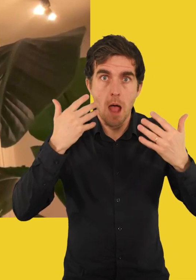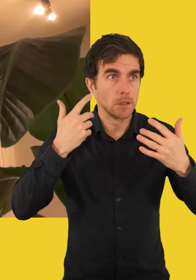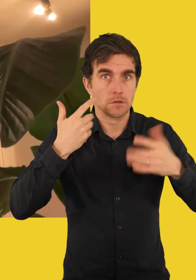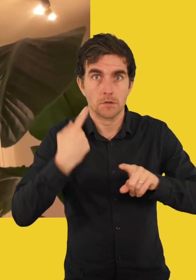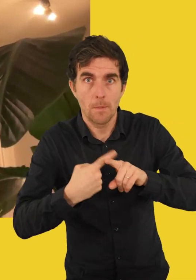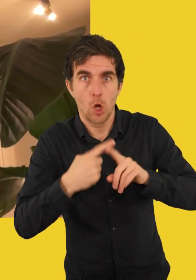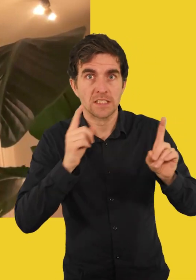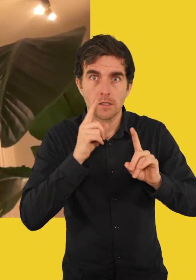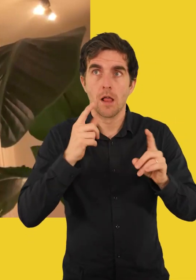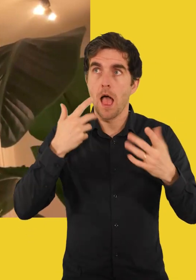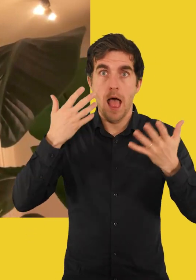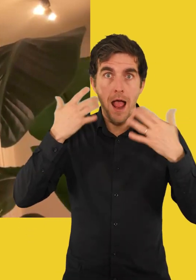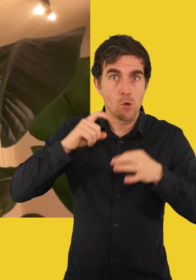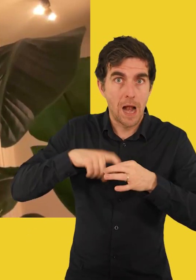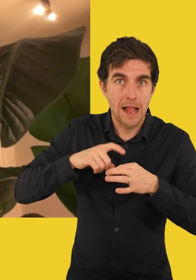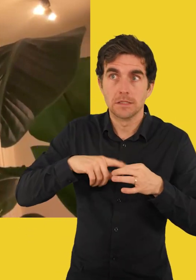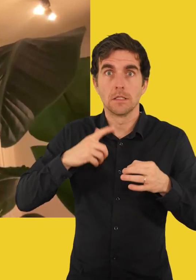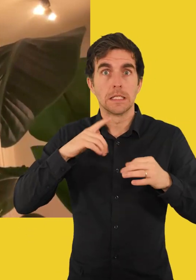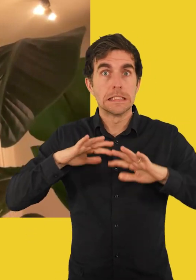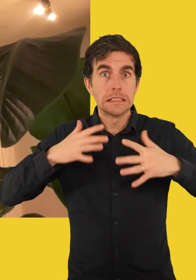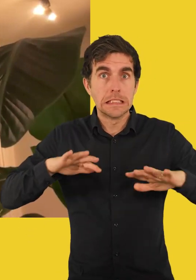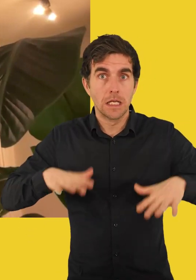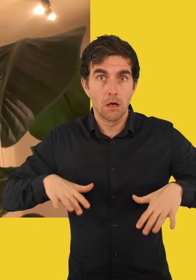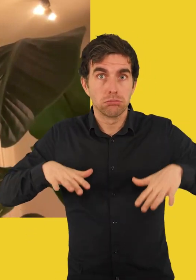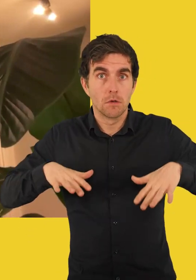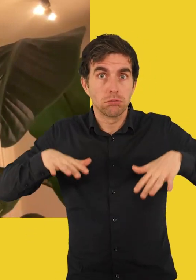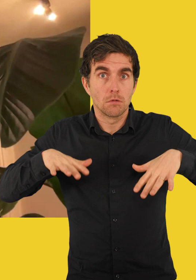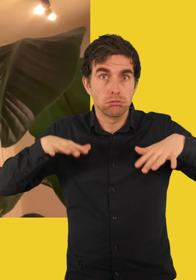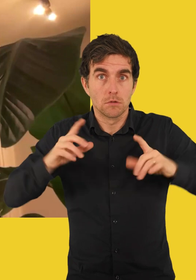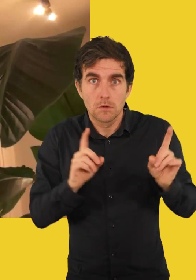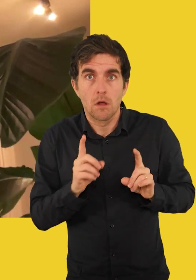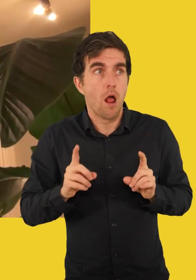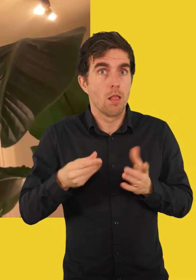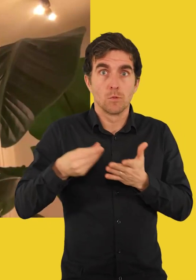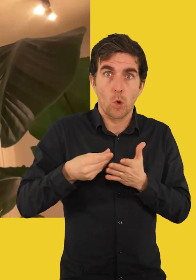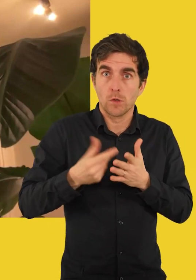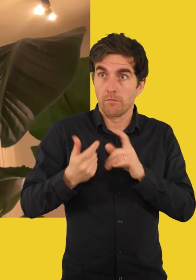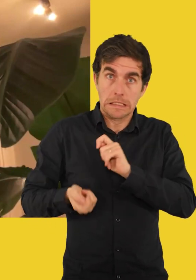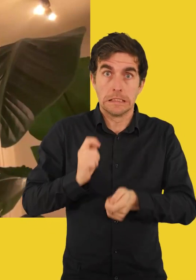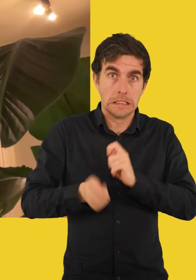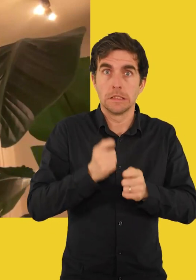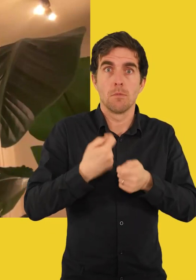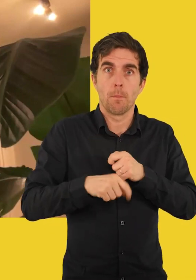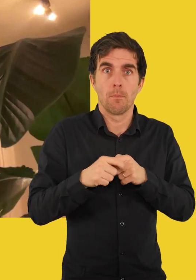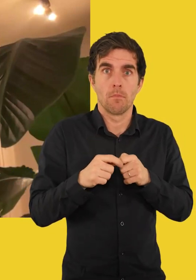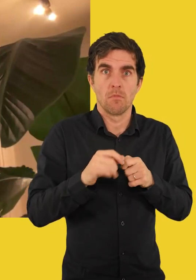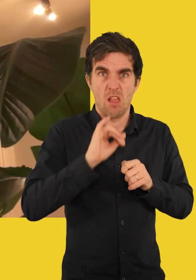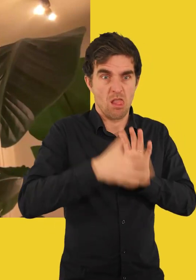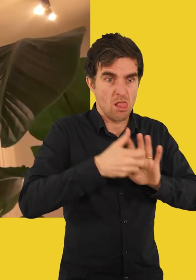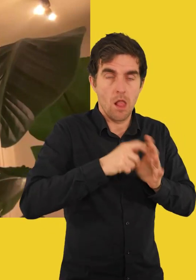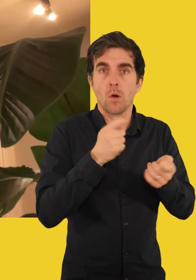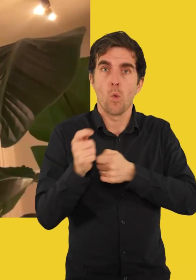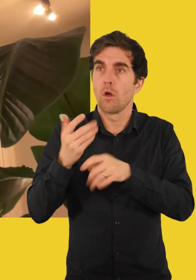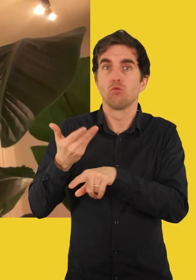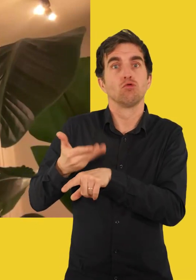through the angle of air quality, rising sea levels, and also the cost of the green transition, by